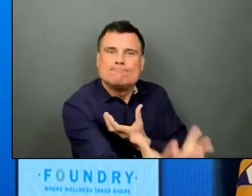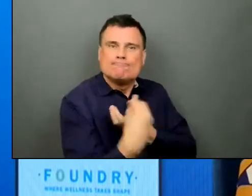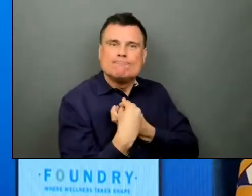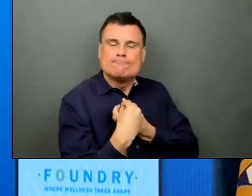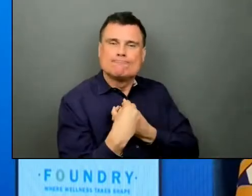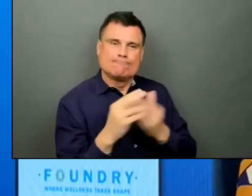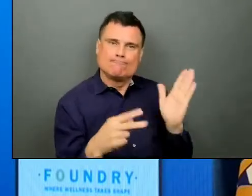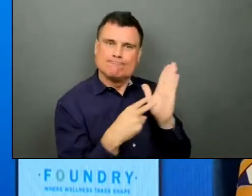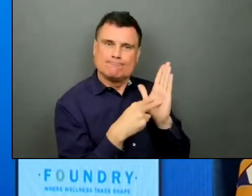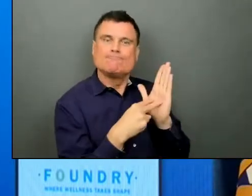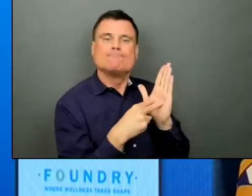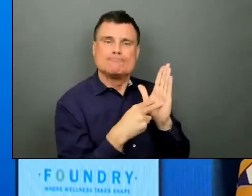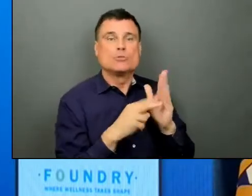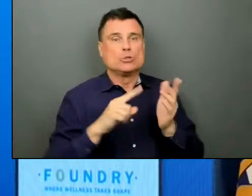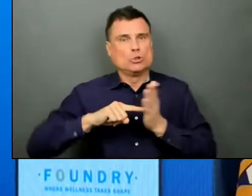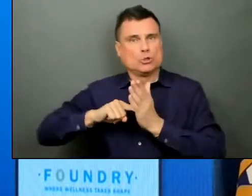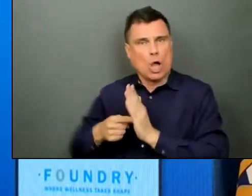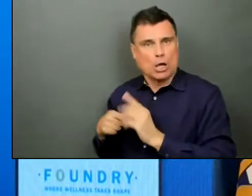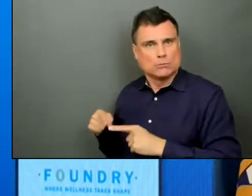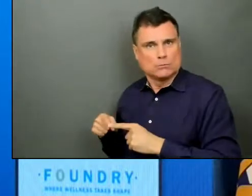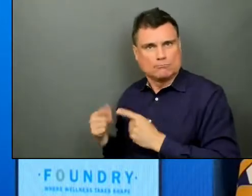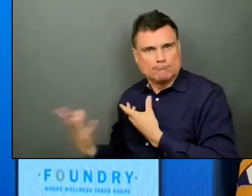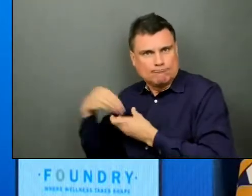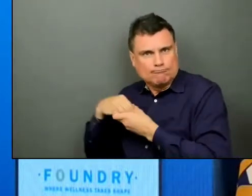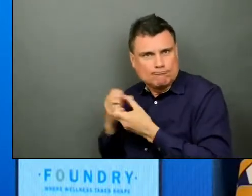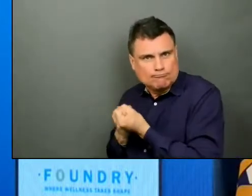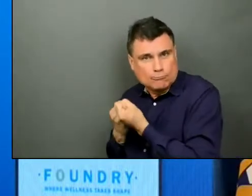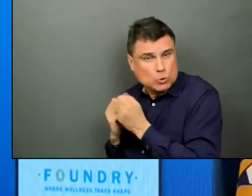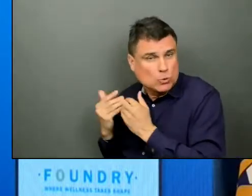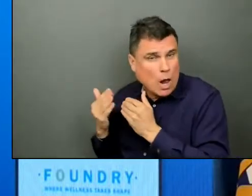inspiring people are here today to share the announcement.